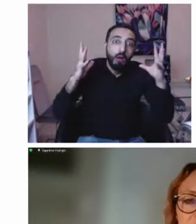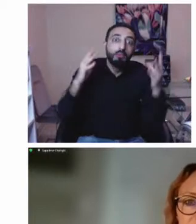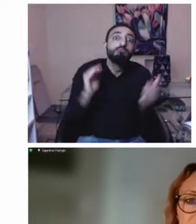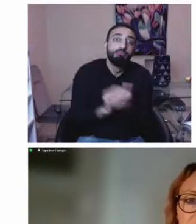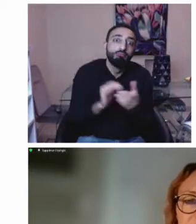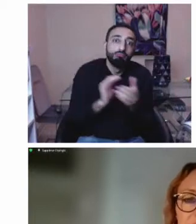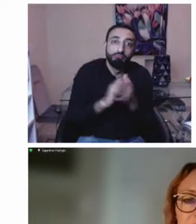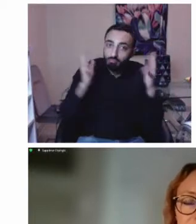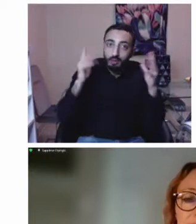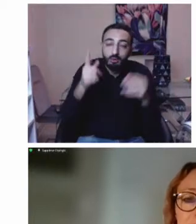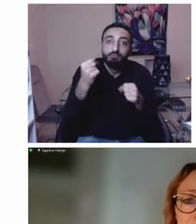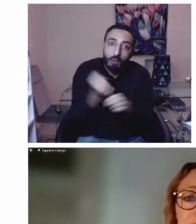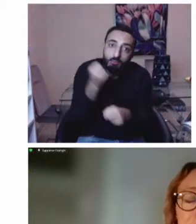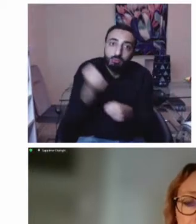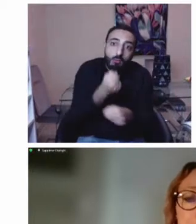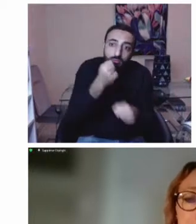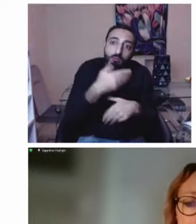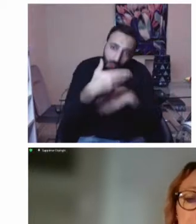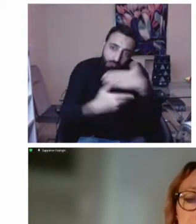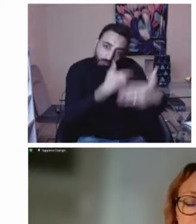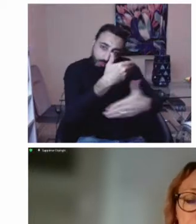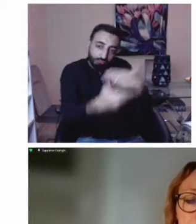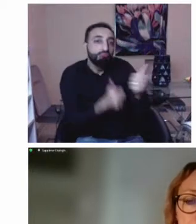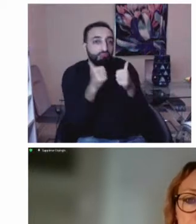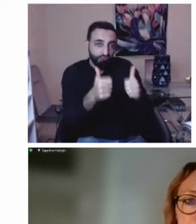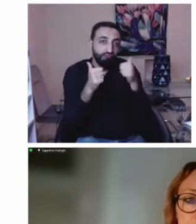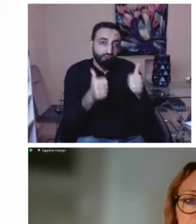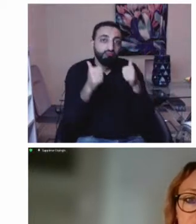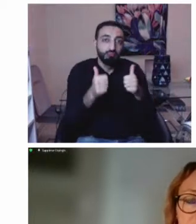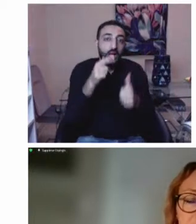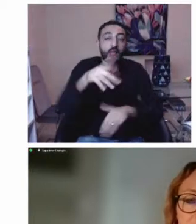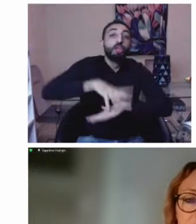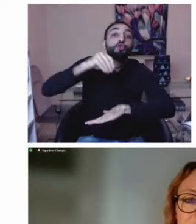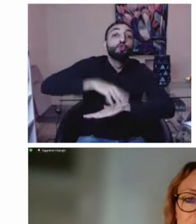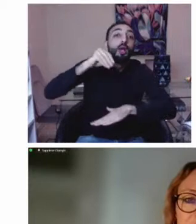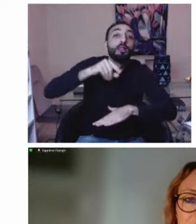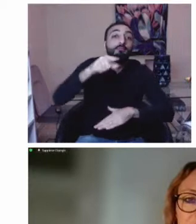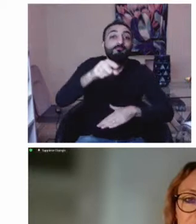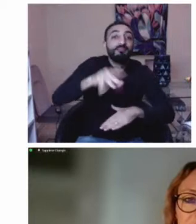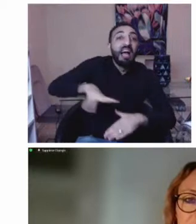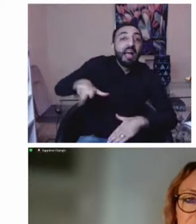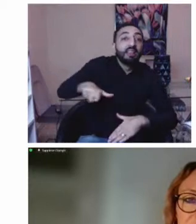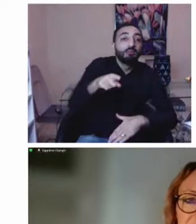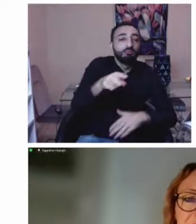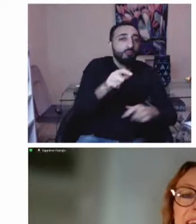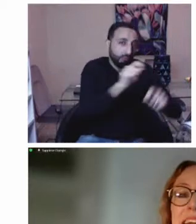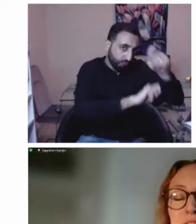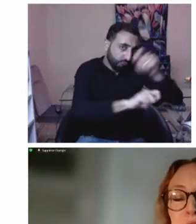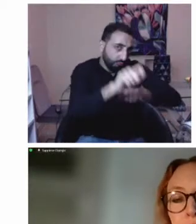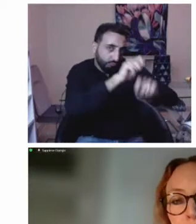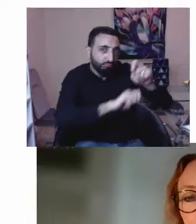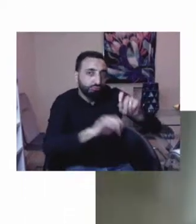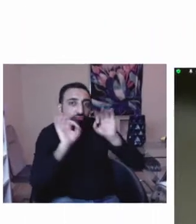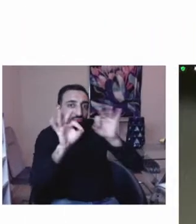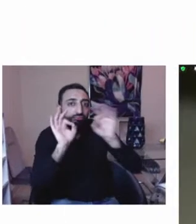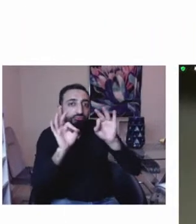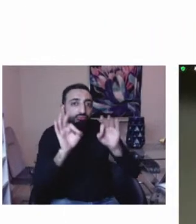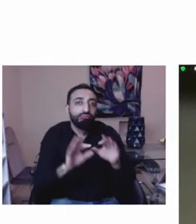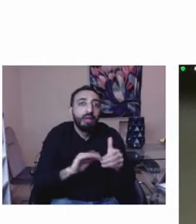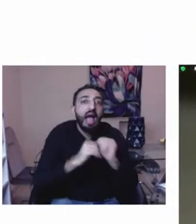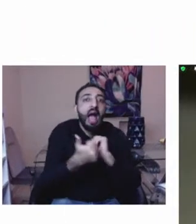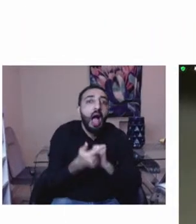has Sweden worked to improve the accessibility of its funding for youth-led organizations? Thank you for that question,